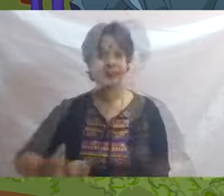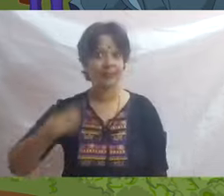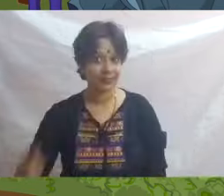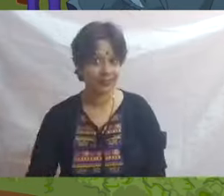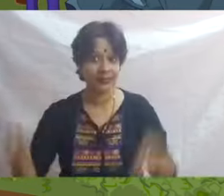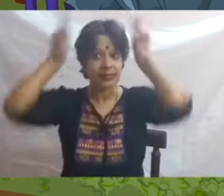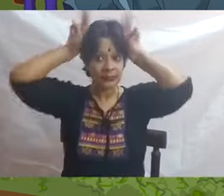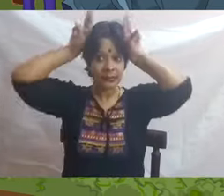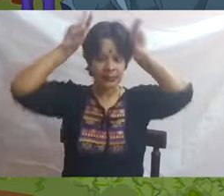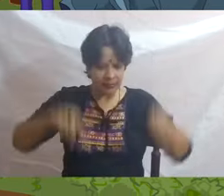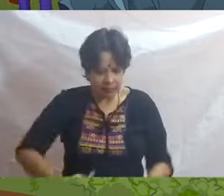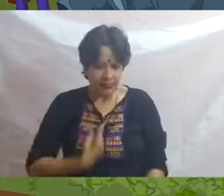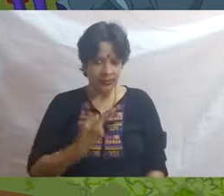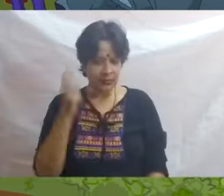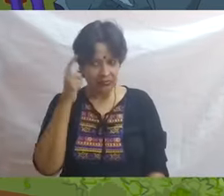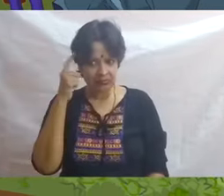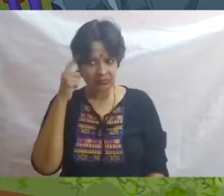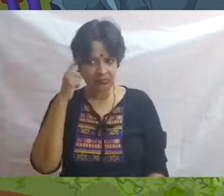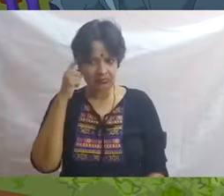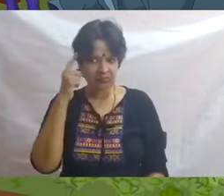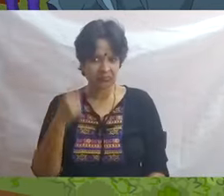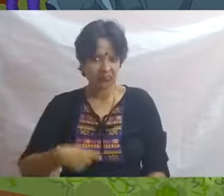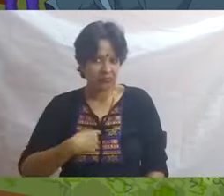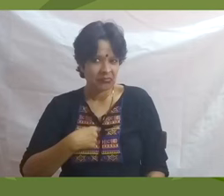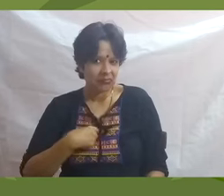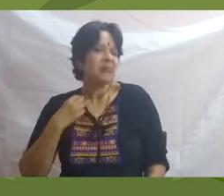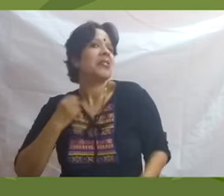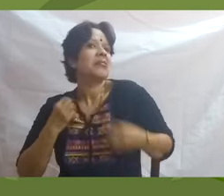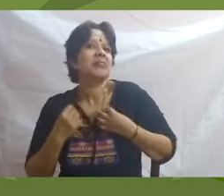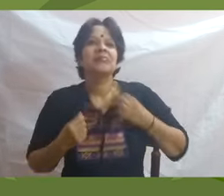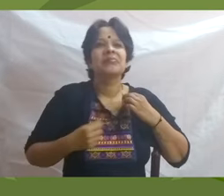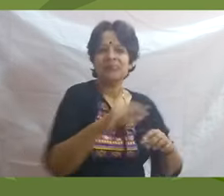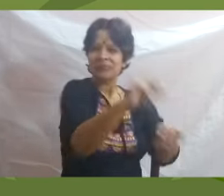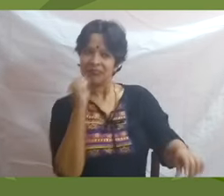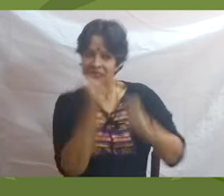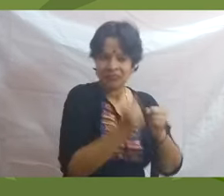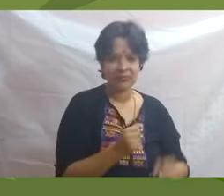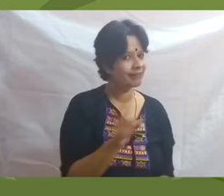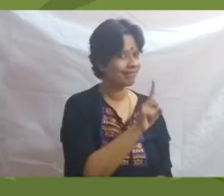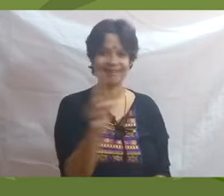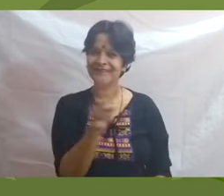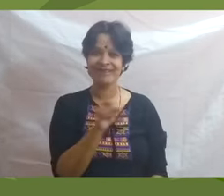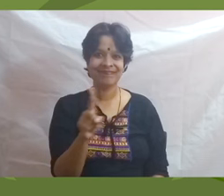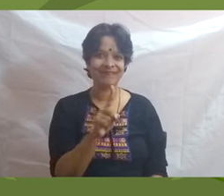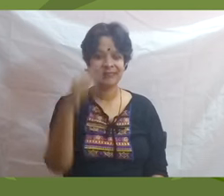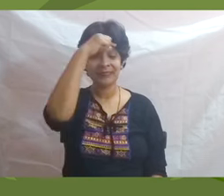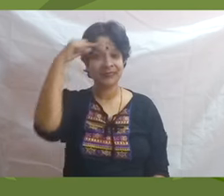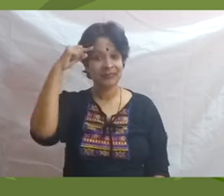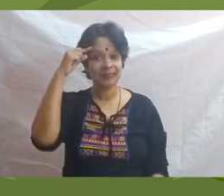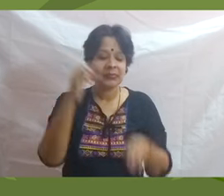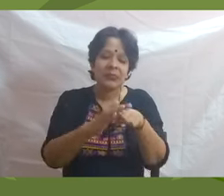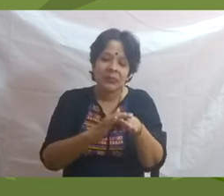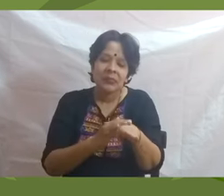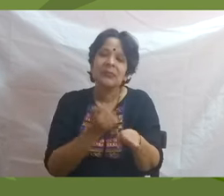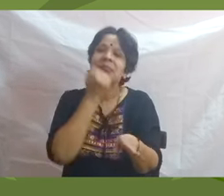After that hare always reminded himself, Don't brag about your lightning pace. For slow